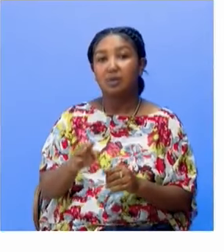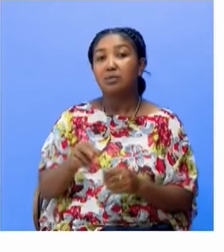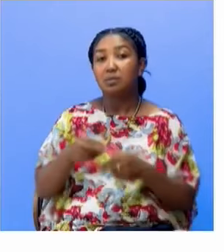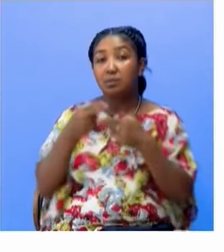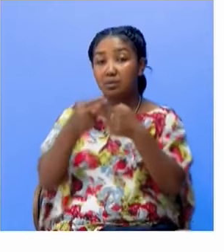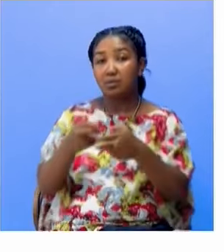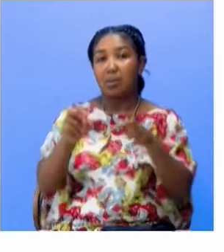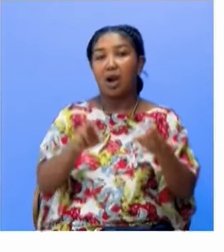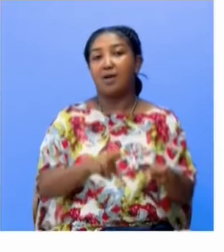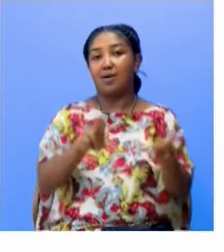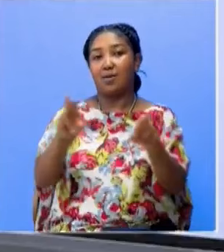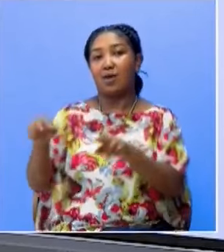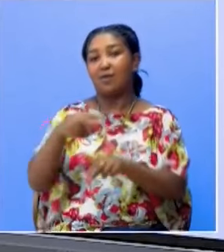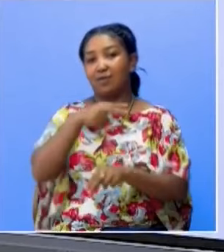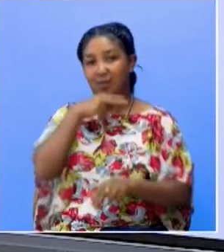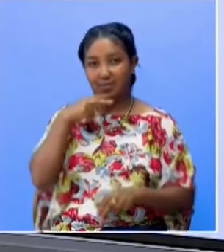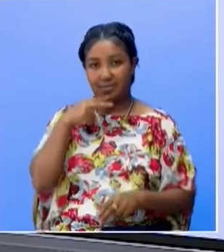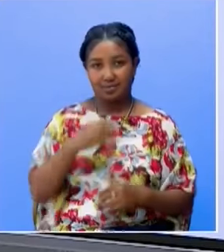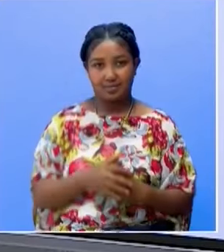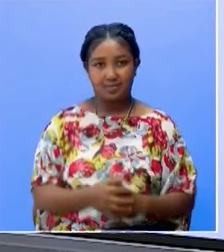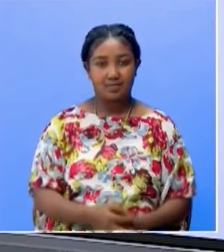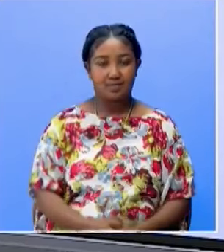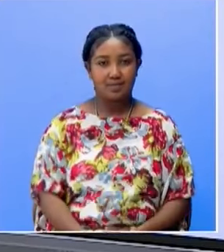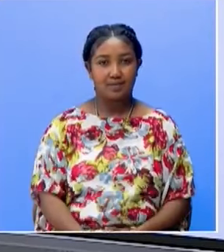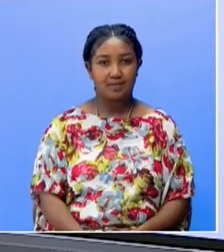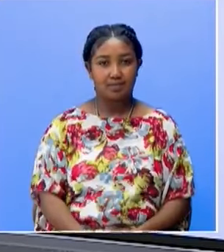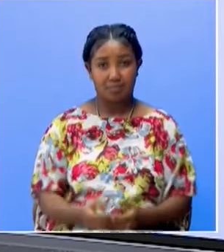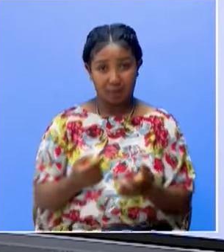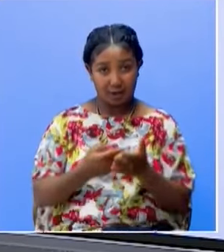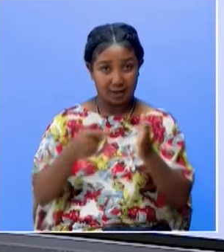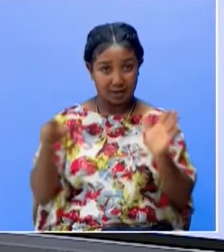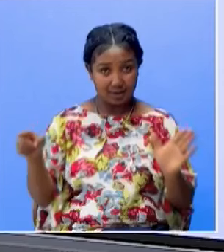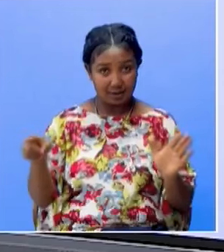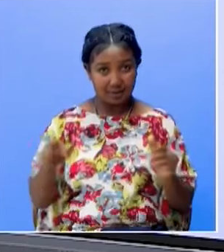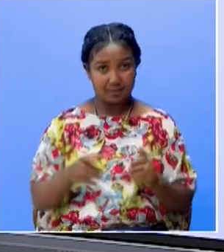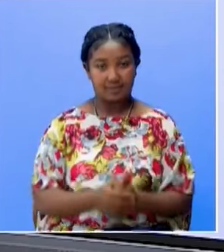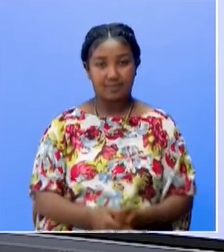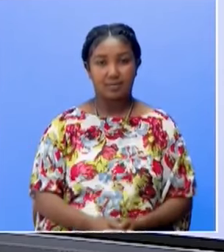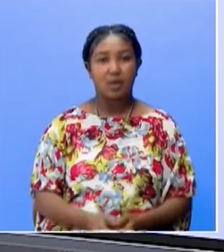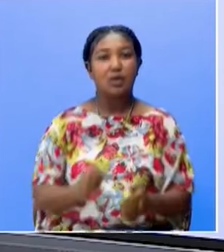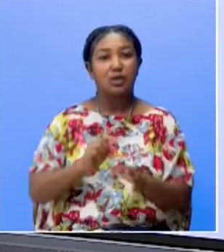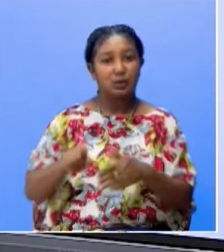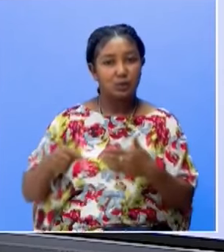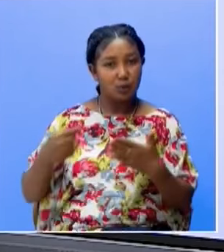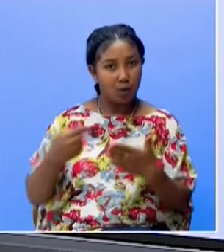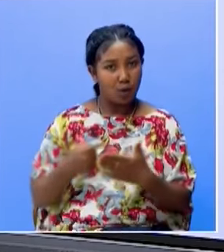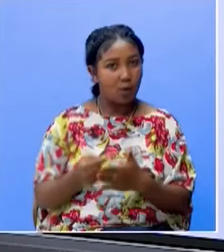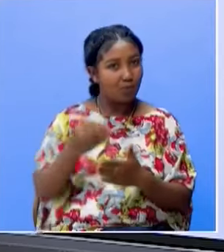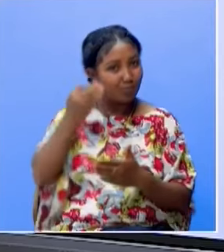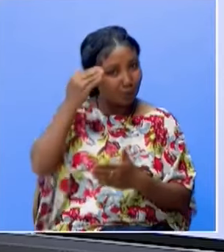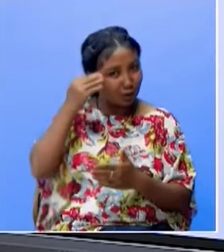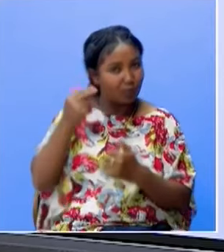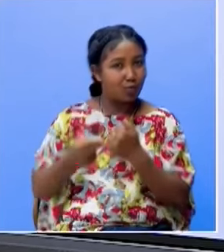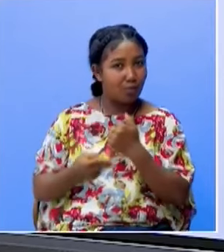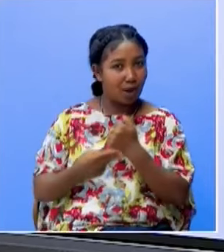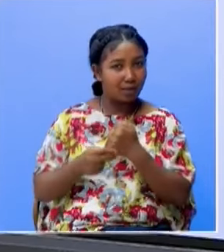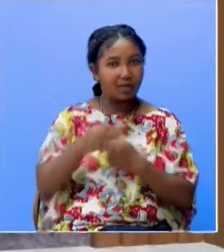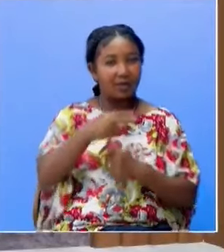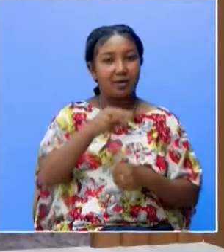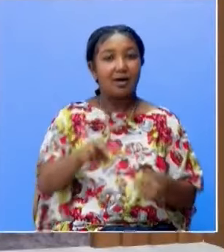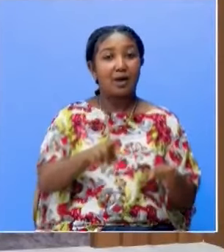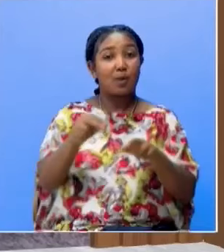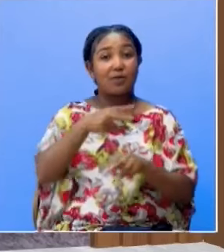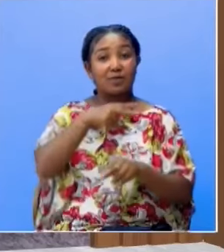regular verb. Look, regular verb. Is it clear? So, bear in your mind, regular verbs are